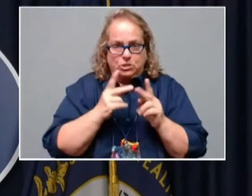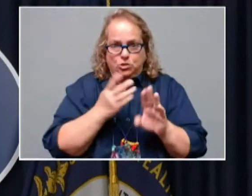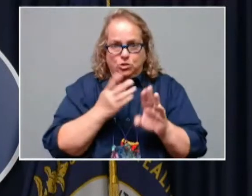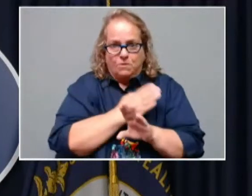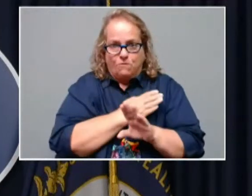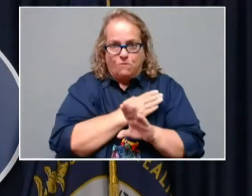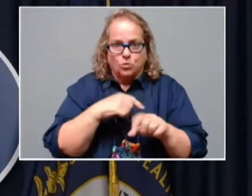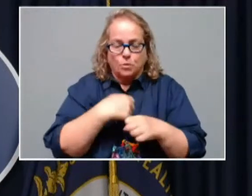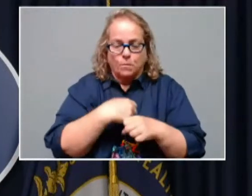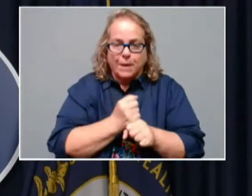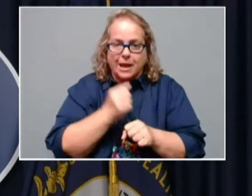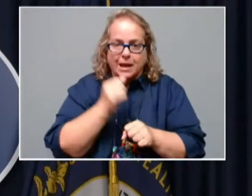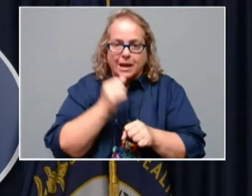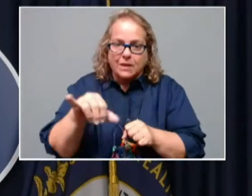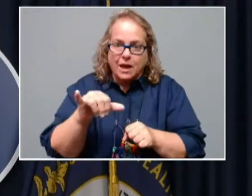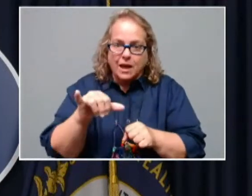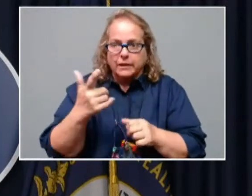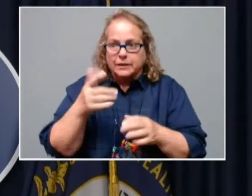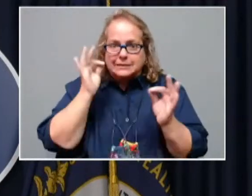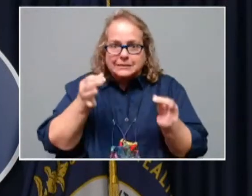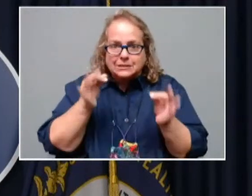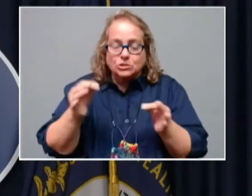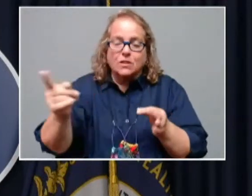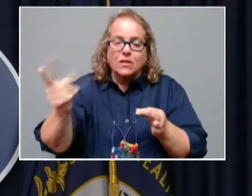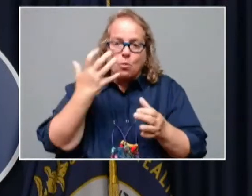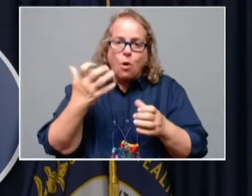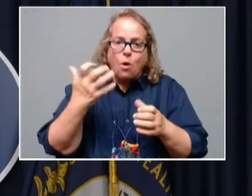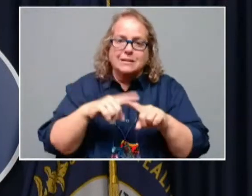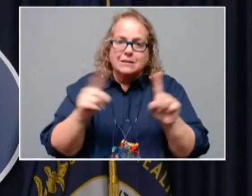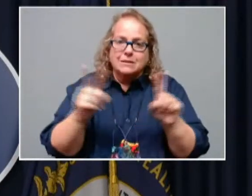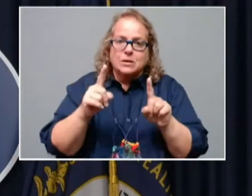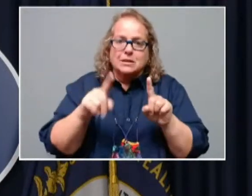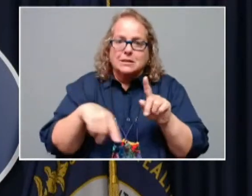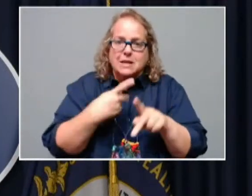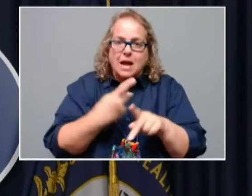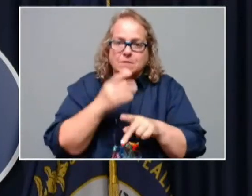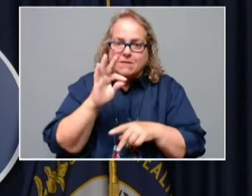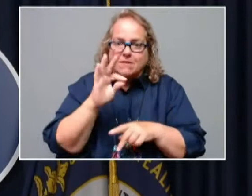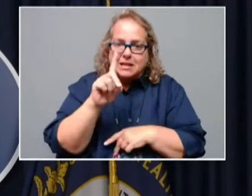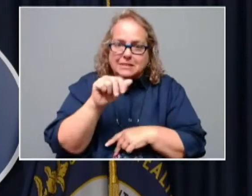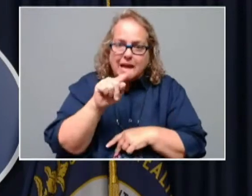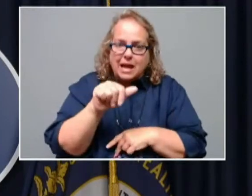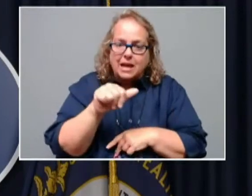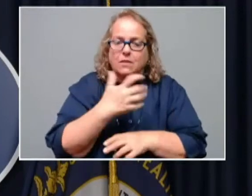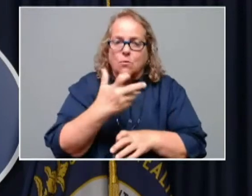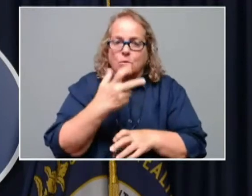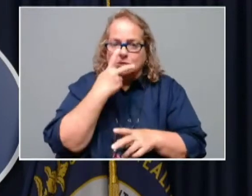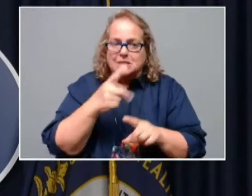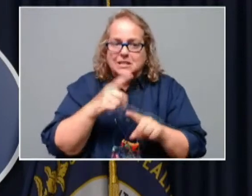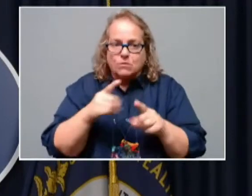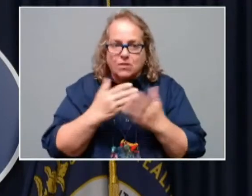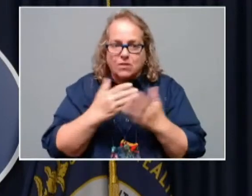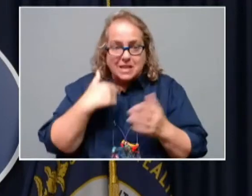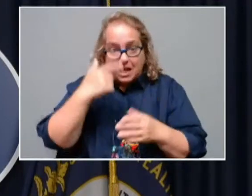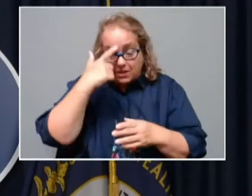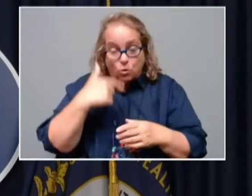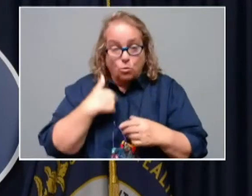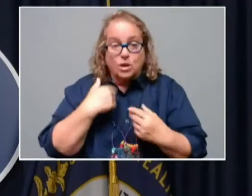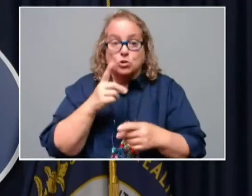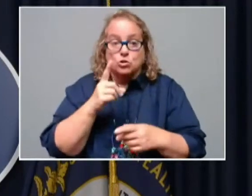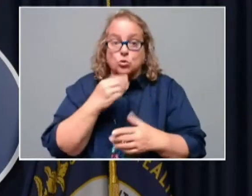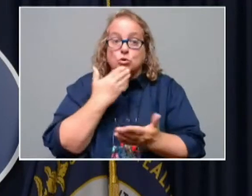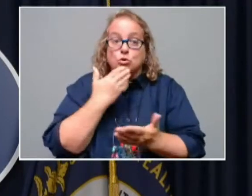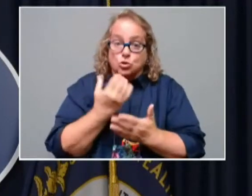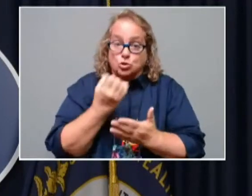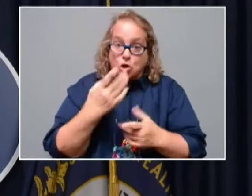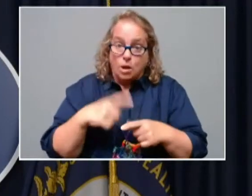call, and they're going to want different sets of data and to see different things. I think we do a good job of providing data to the